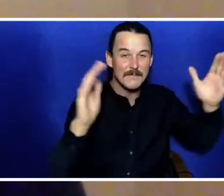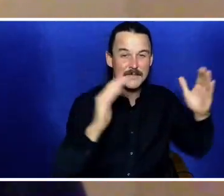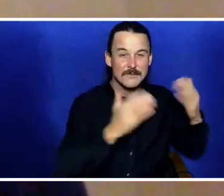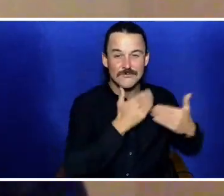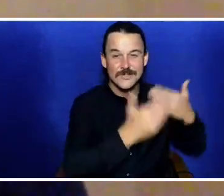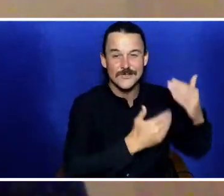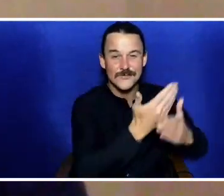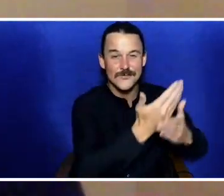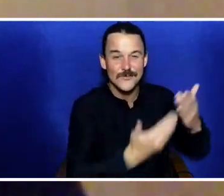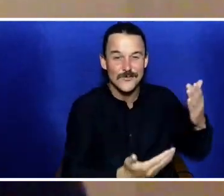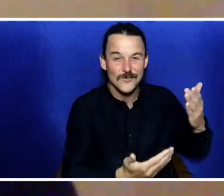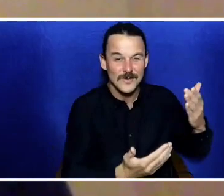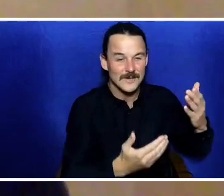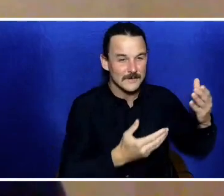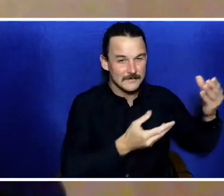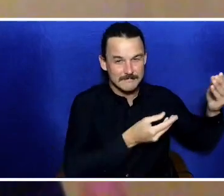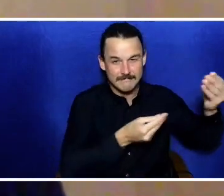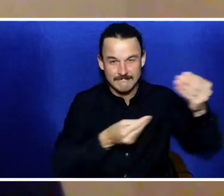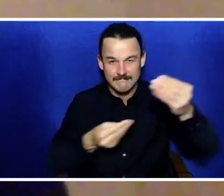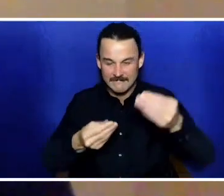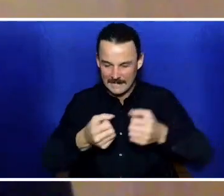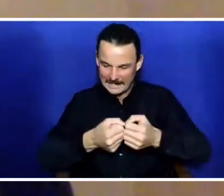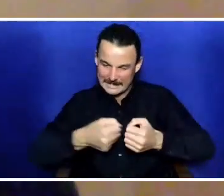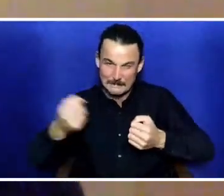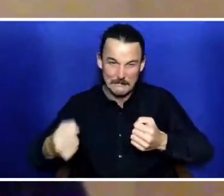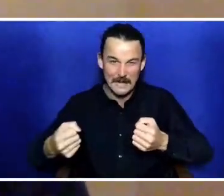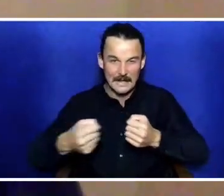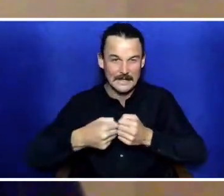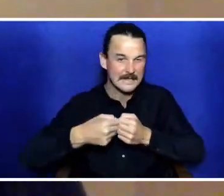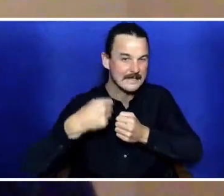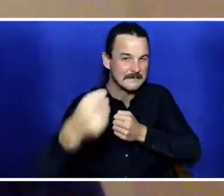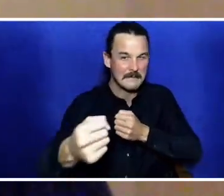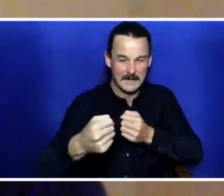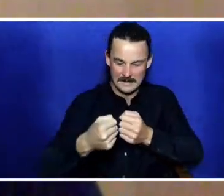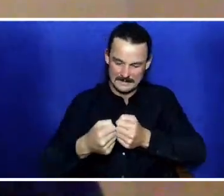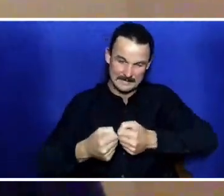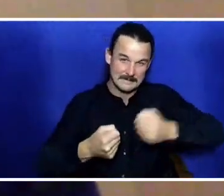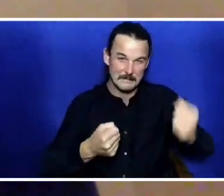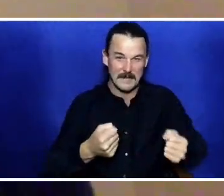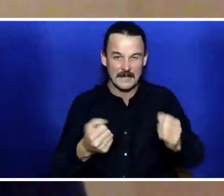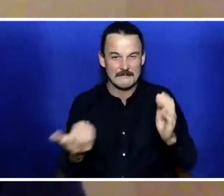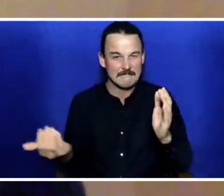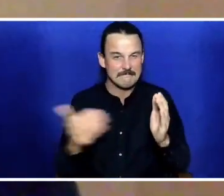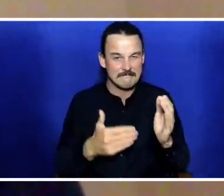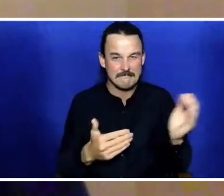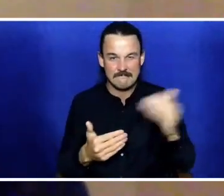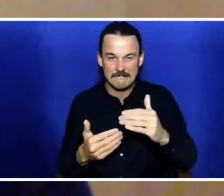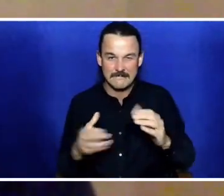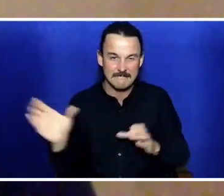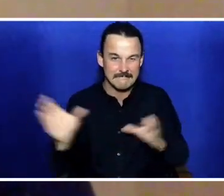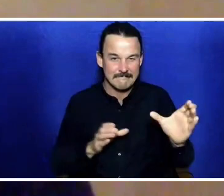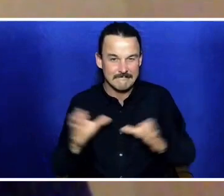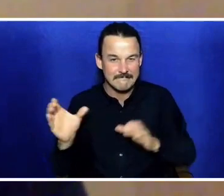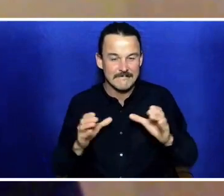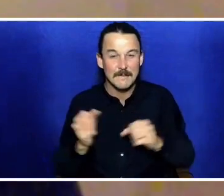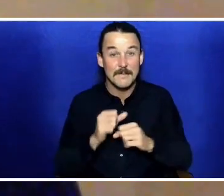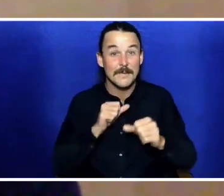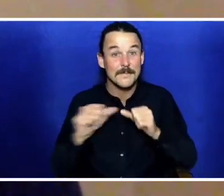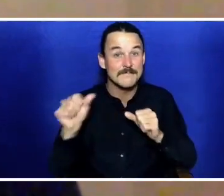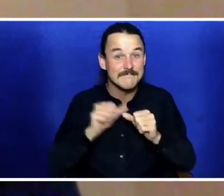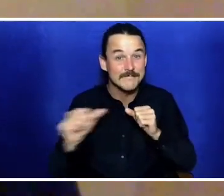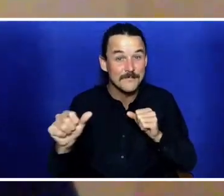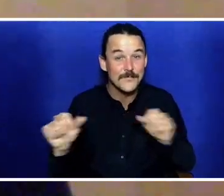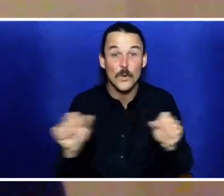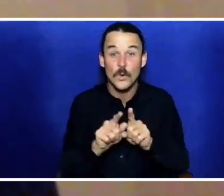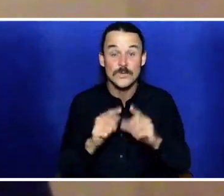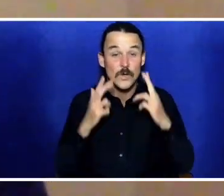universe. What these two works also do, which I think only opera can do, or opera does particularly well, is combine the